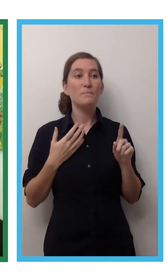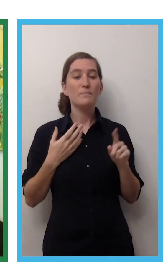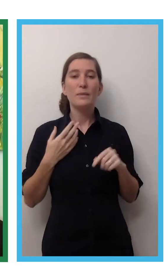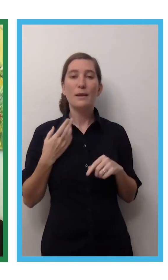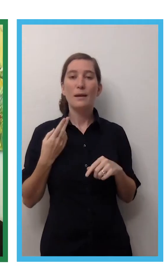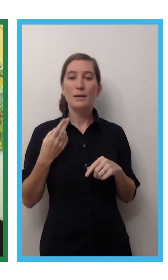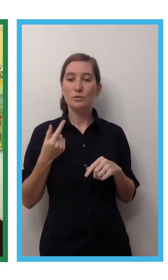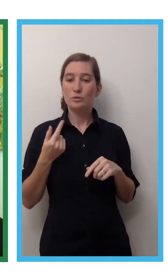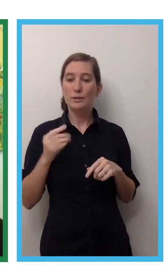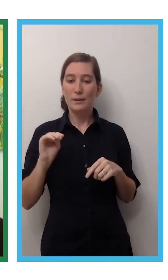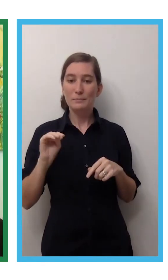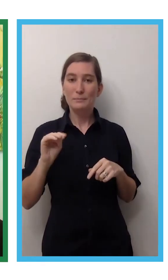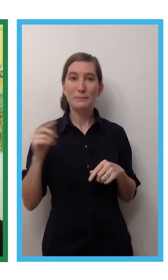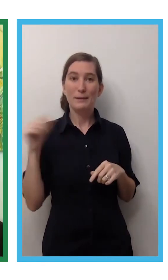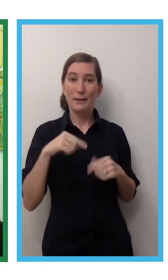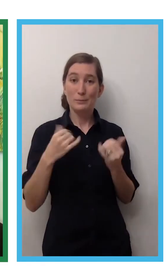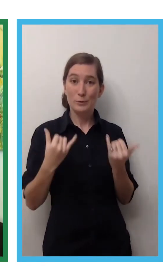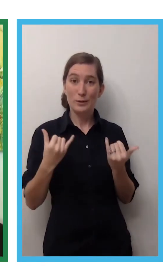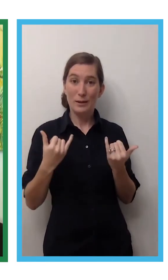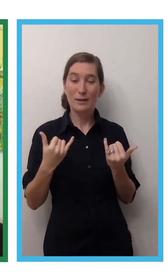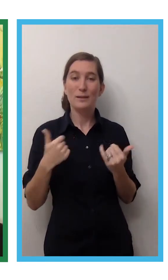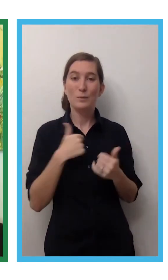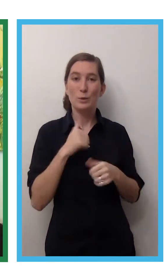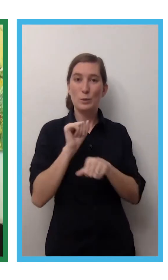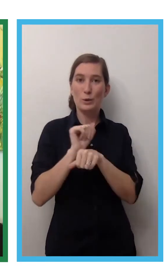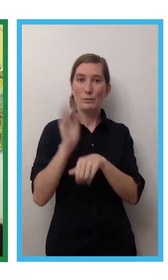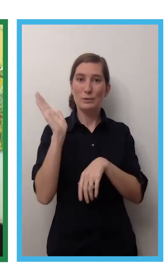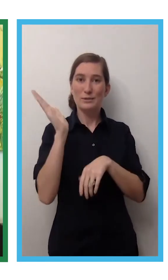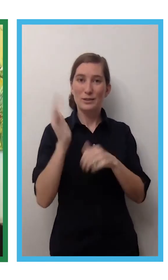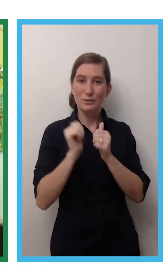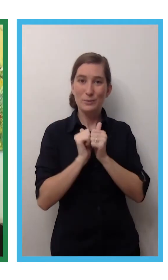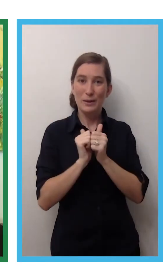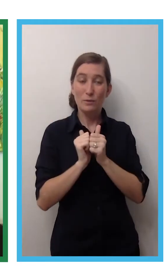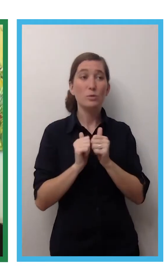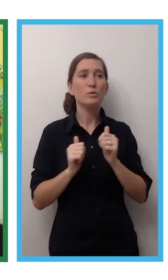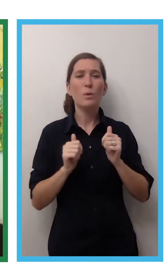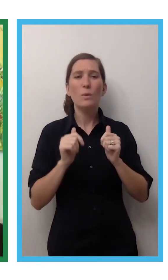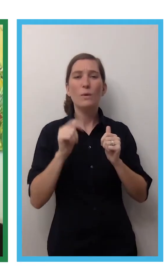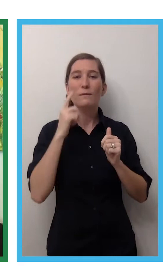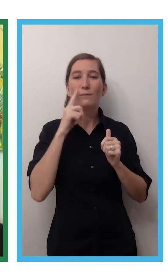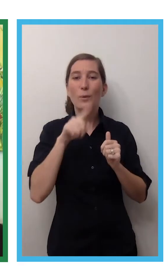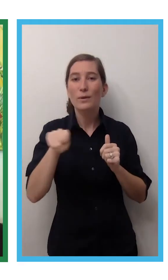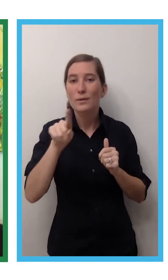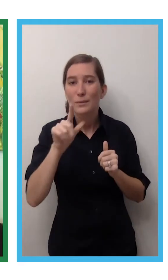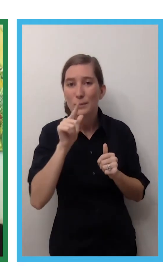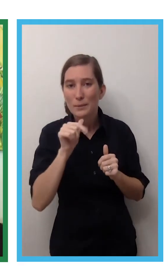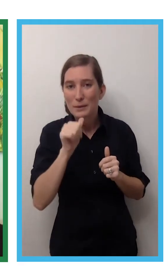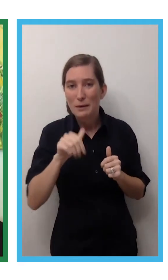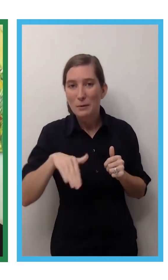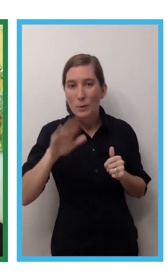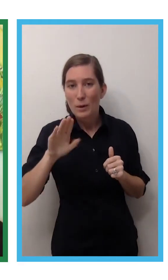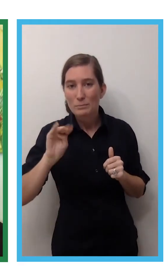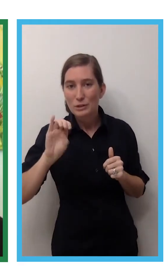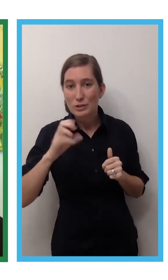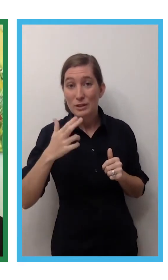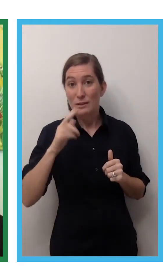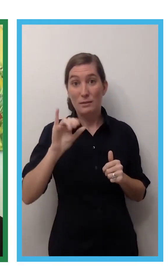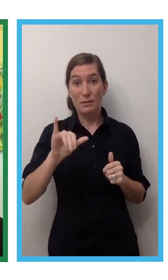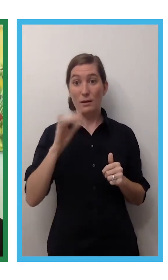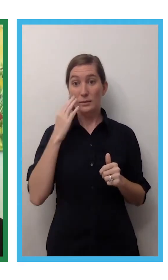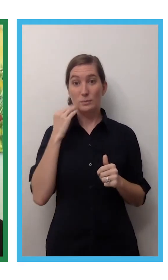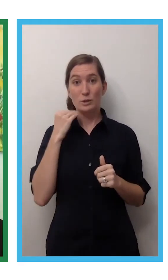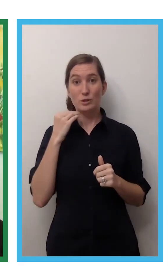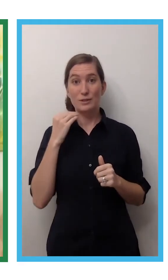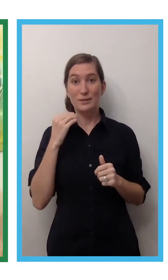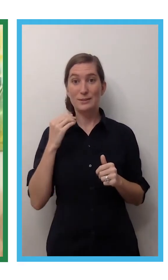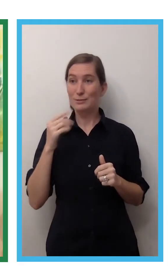And for those of you who didn't grow up in Michigan, where automotive is, that's not usually how it happens. Oh, yeah. Good point.